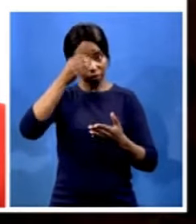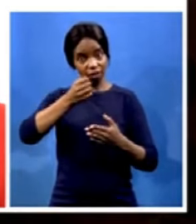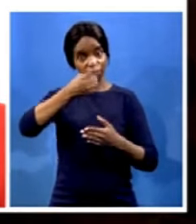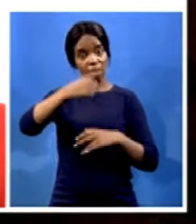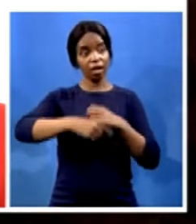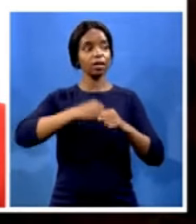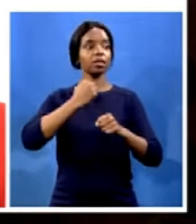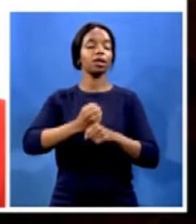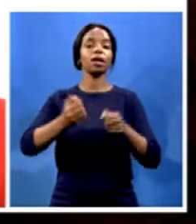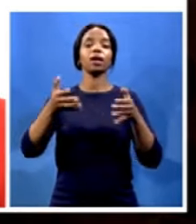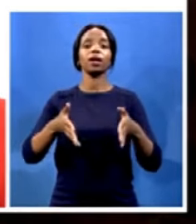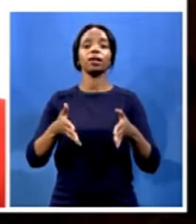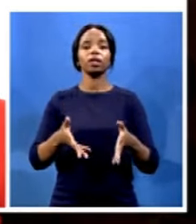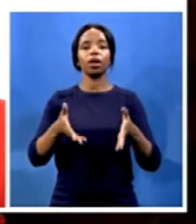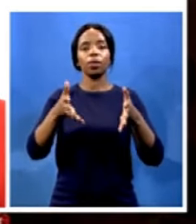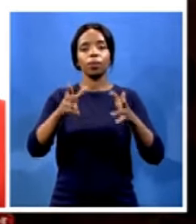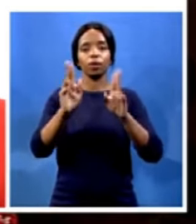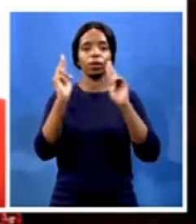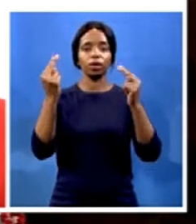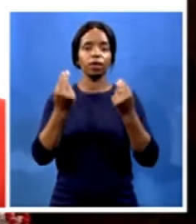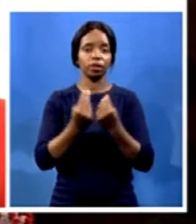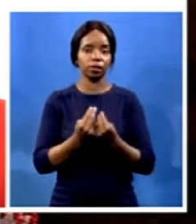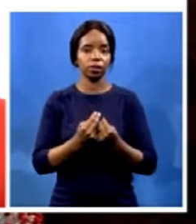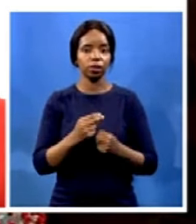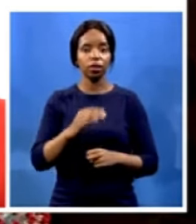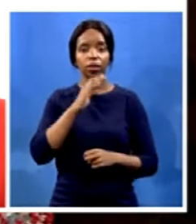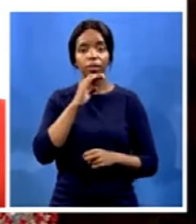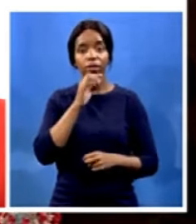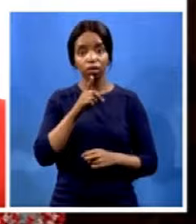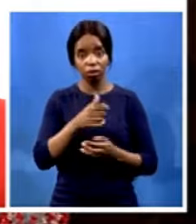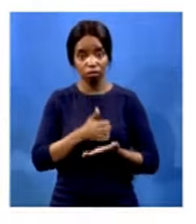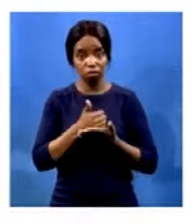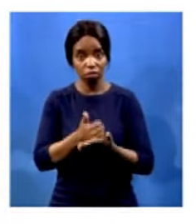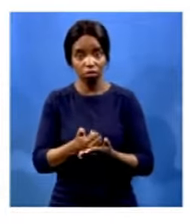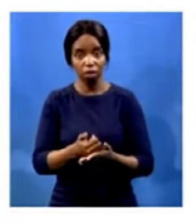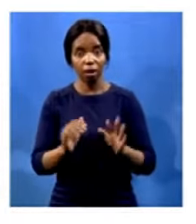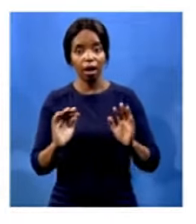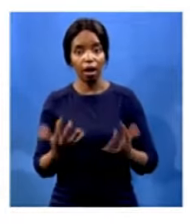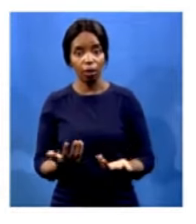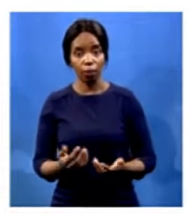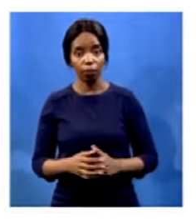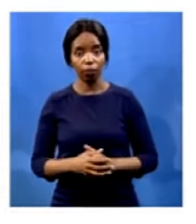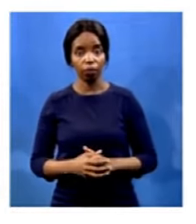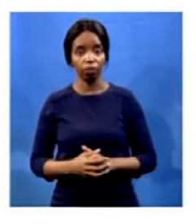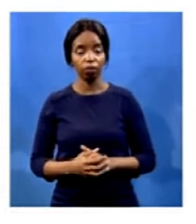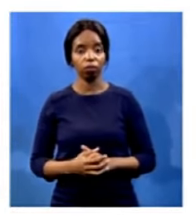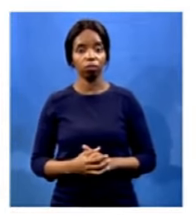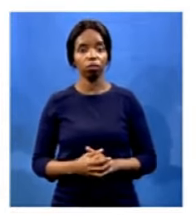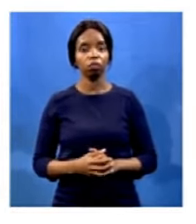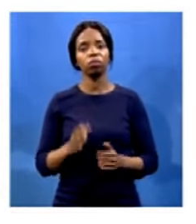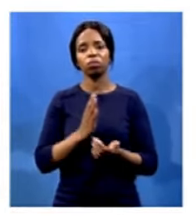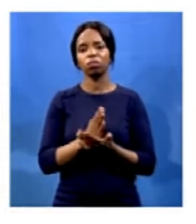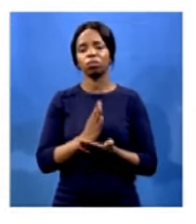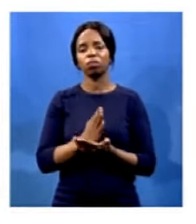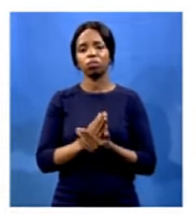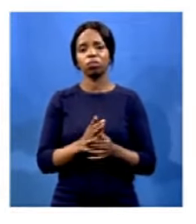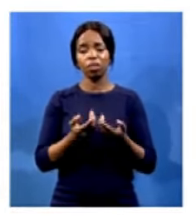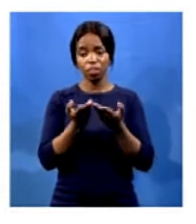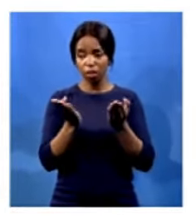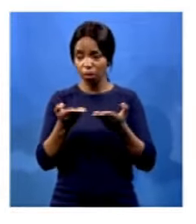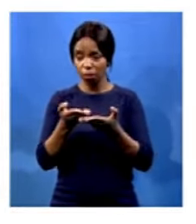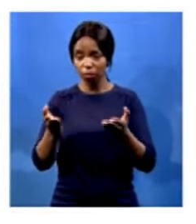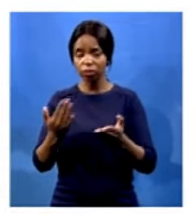past? Most certainly, we will be looking particularly at those vulnerable or most disadvantaged students